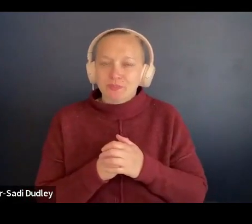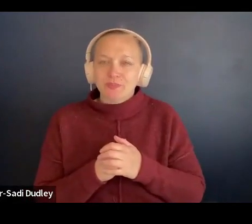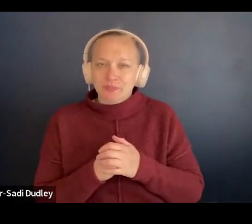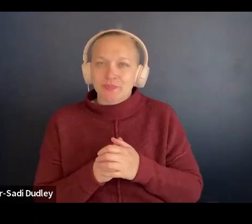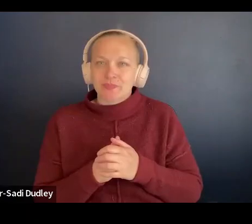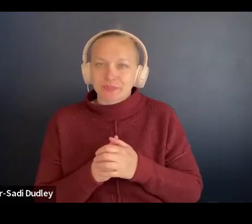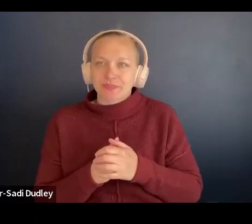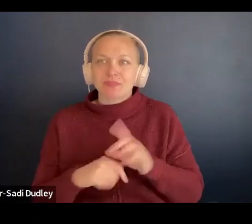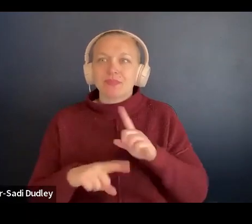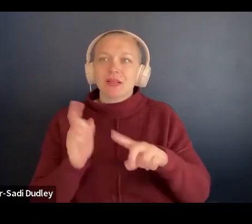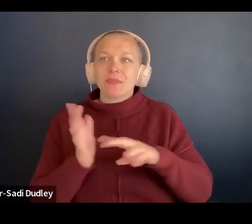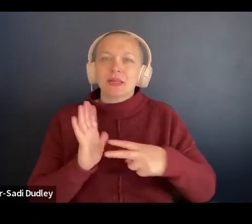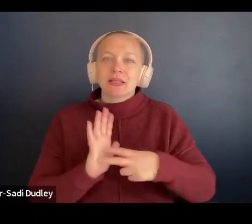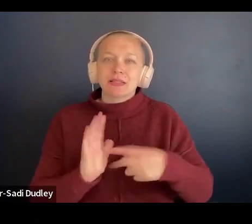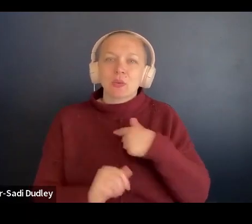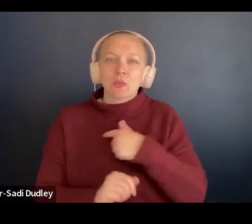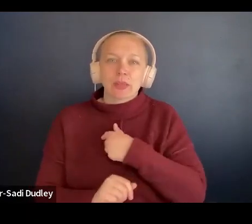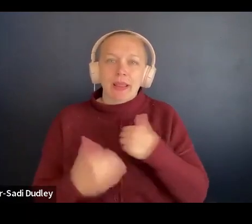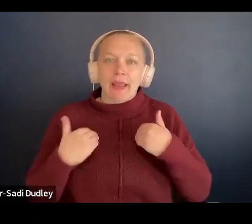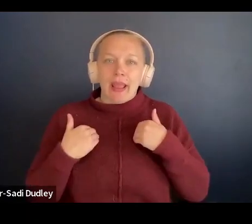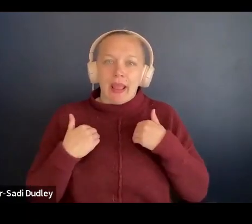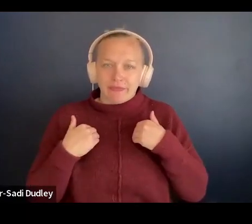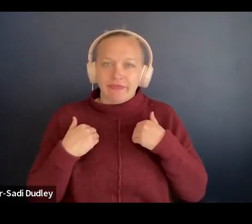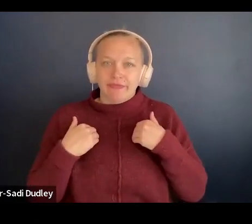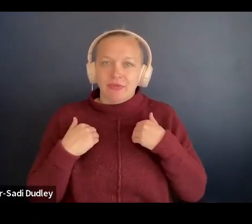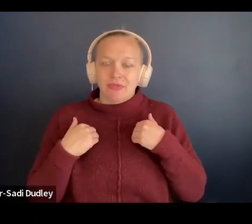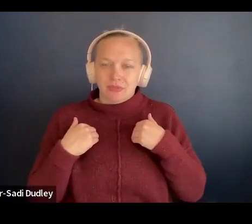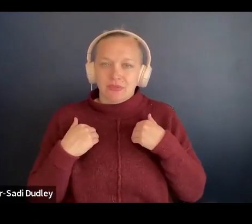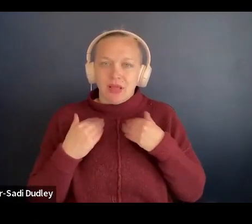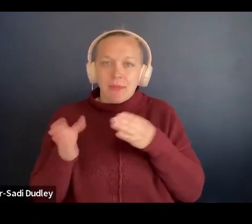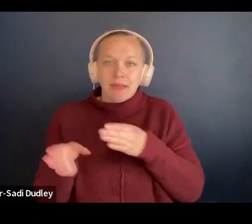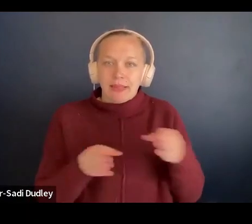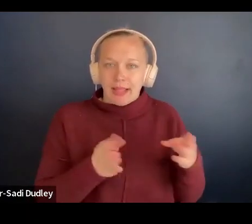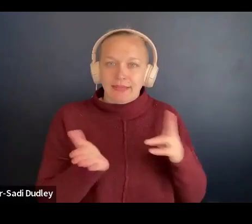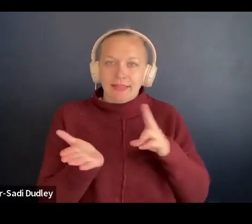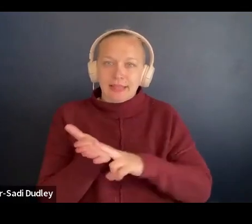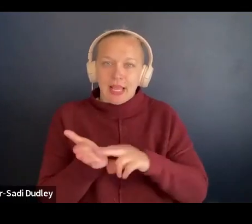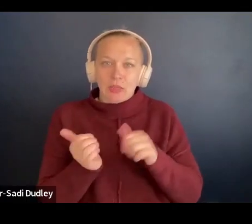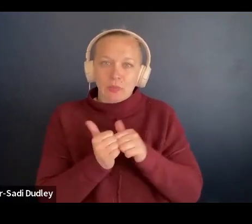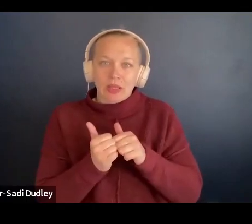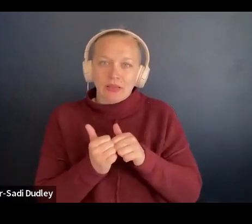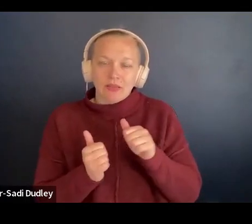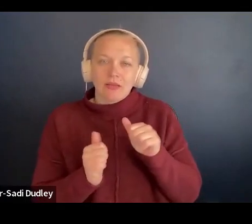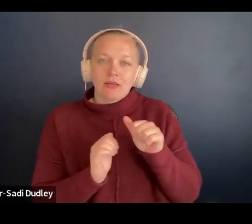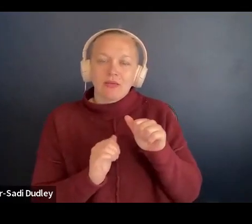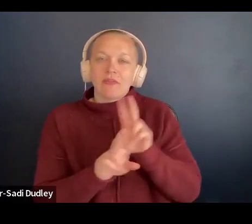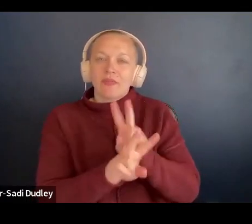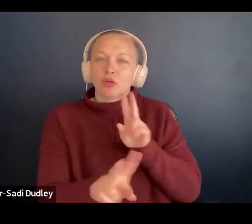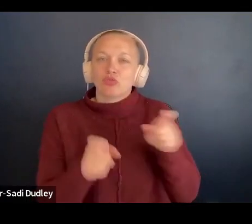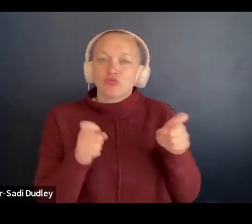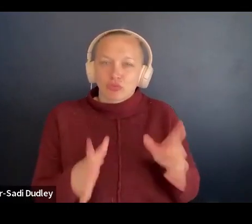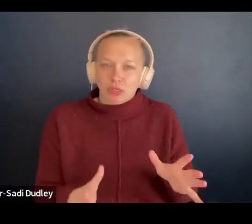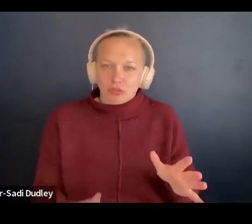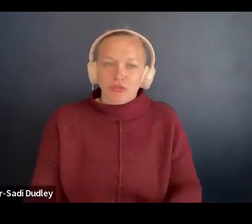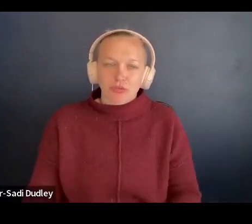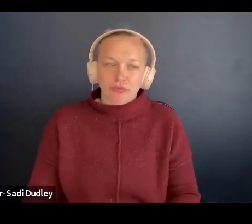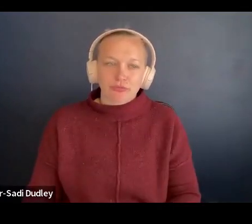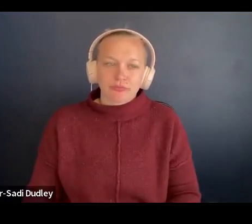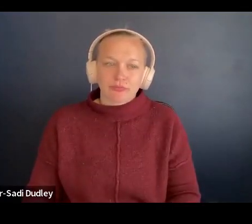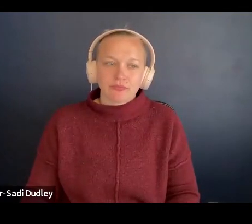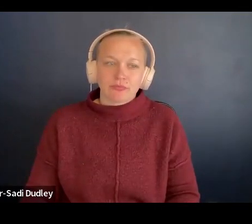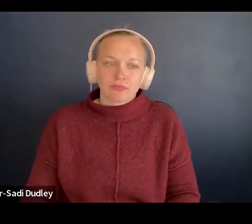do have to have an itemized plan that is signed by a funeral director, and you do submit that with your insurance